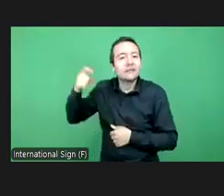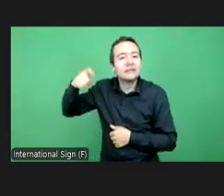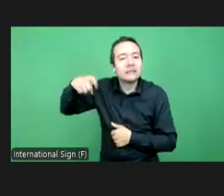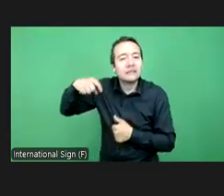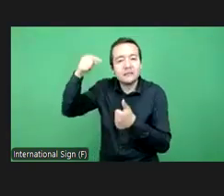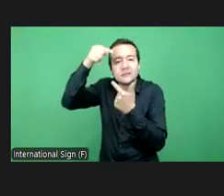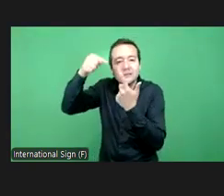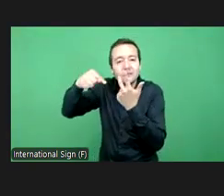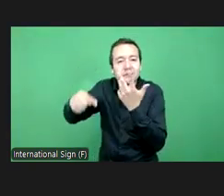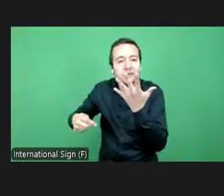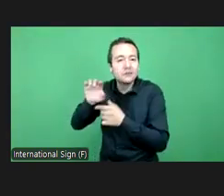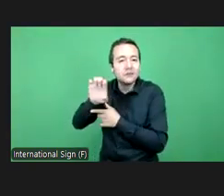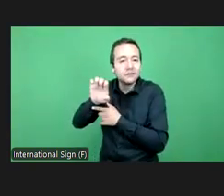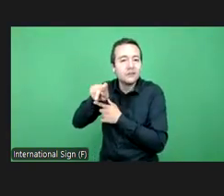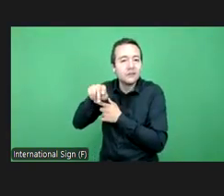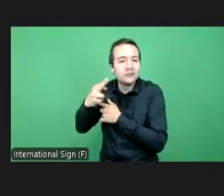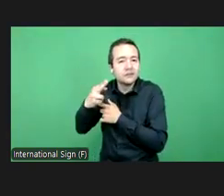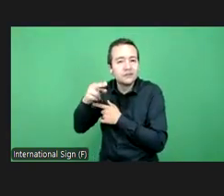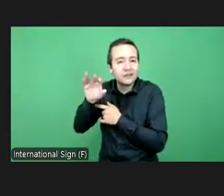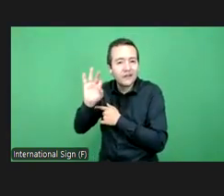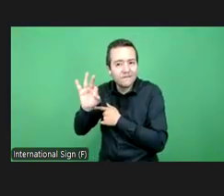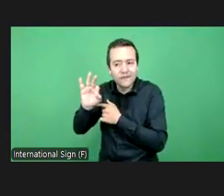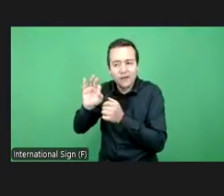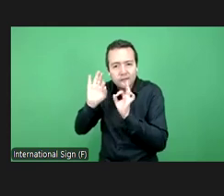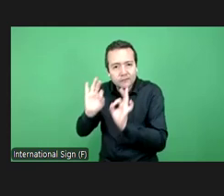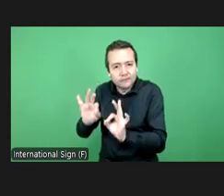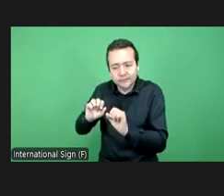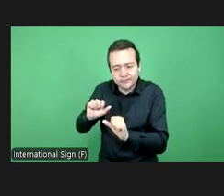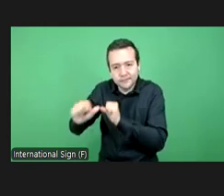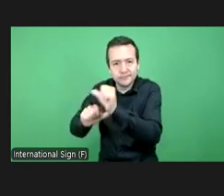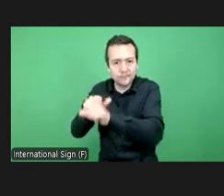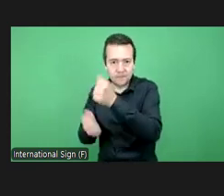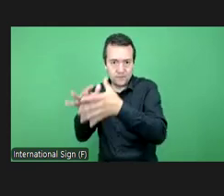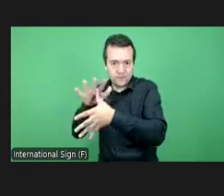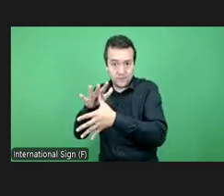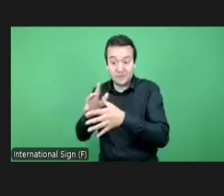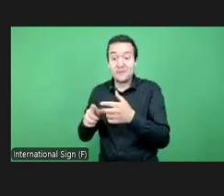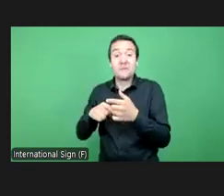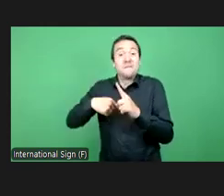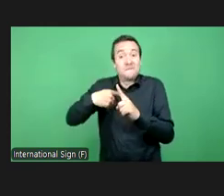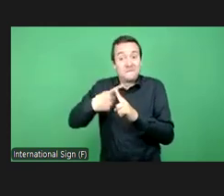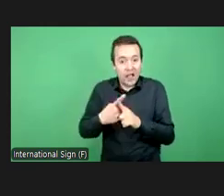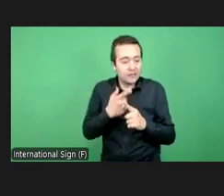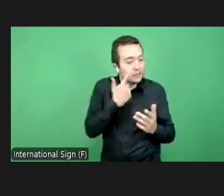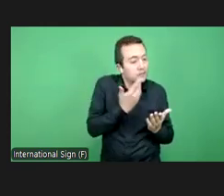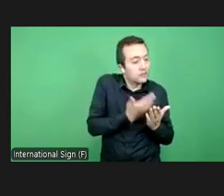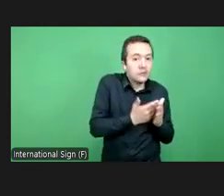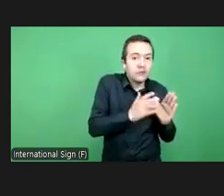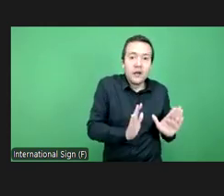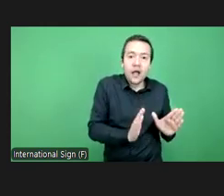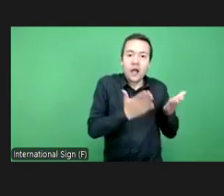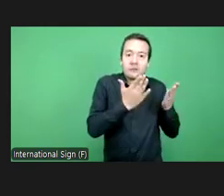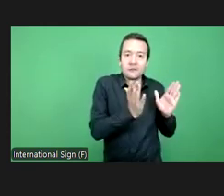priorities aligned with the current updating of the Belize National Strategic Health Plan? You have 5 minutes. The floor is